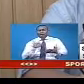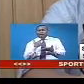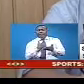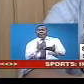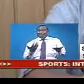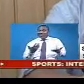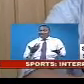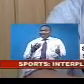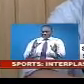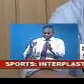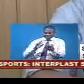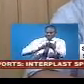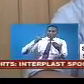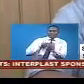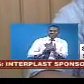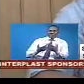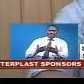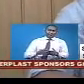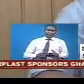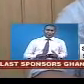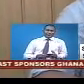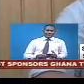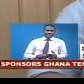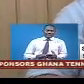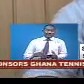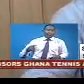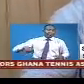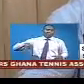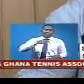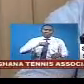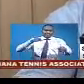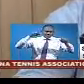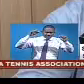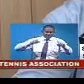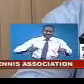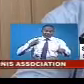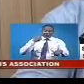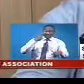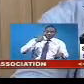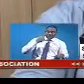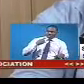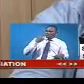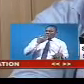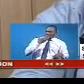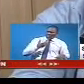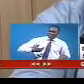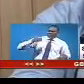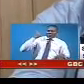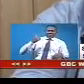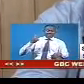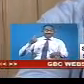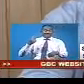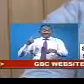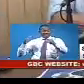put together a program in which we can see who the best